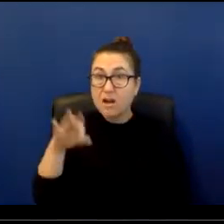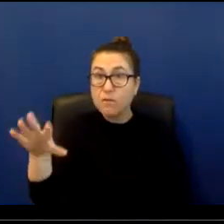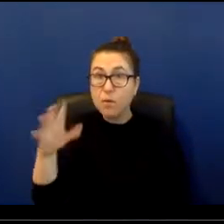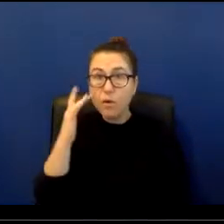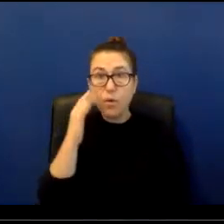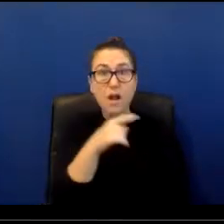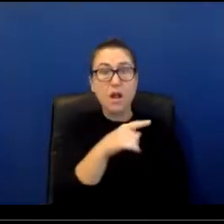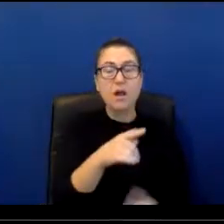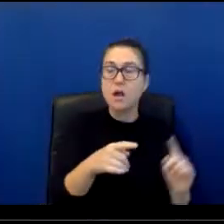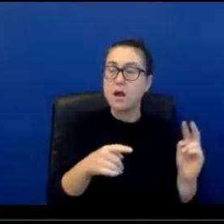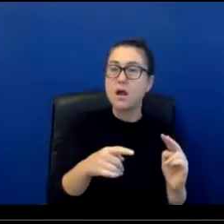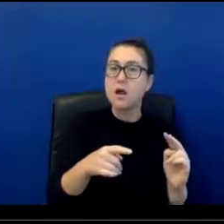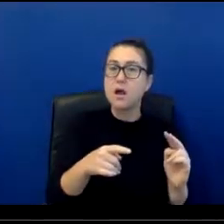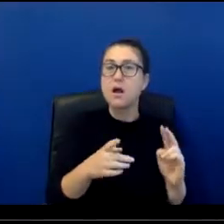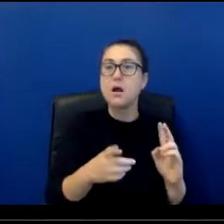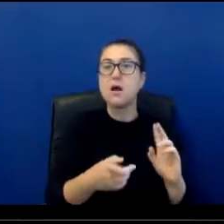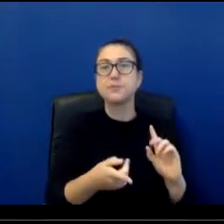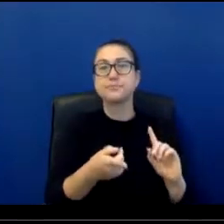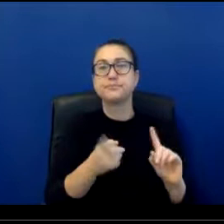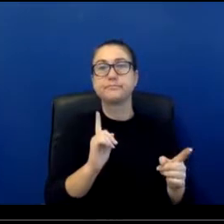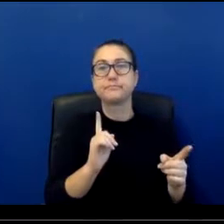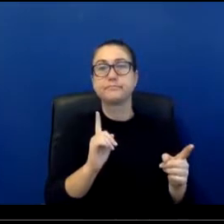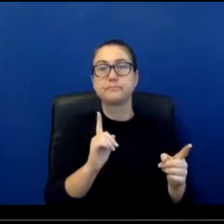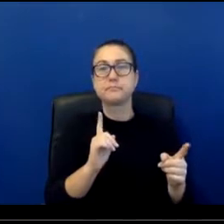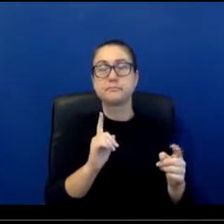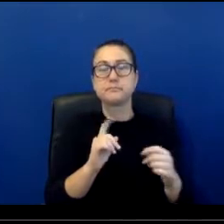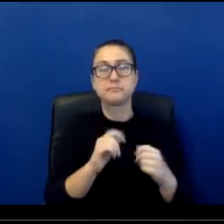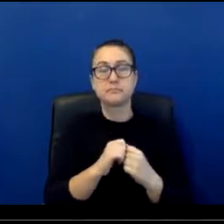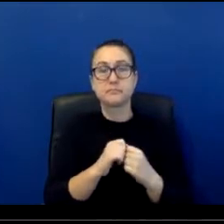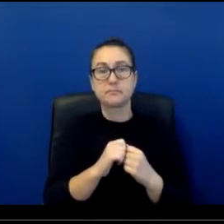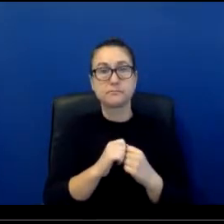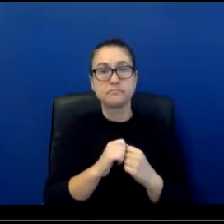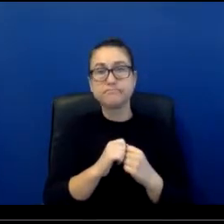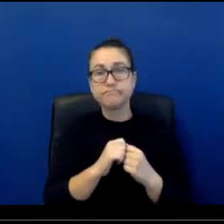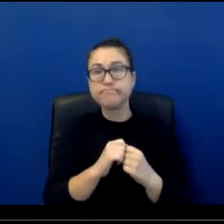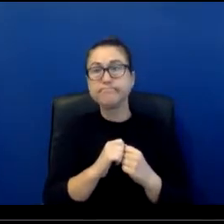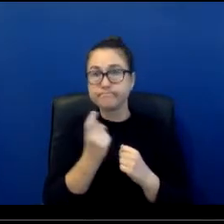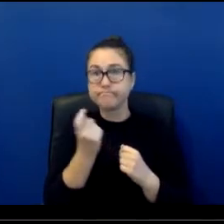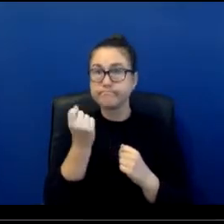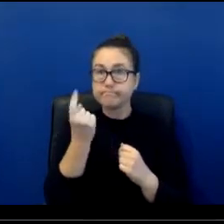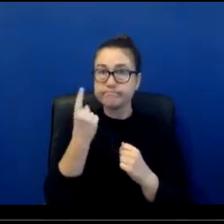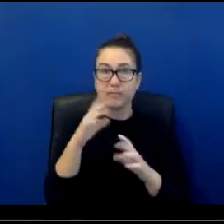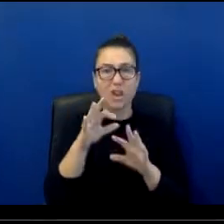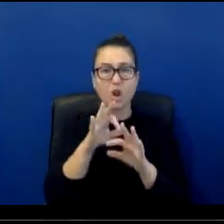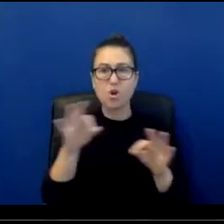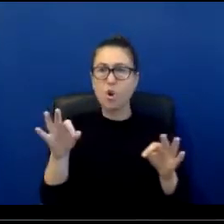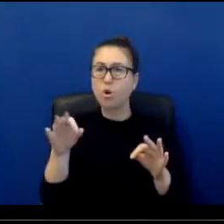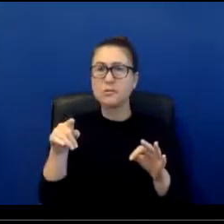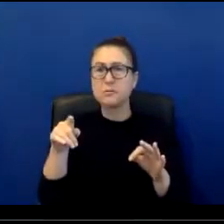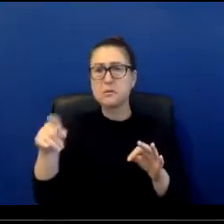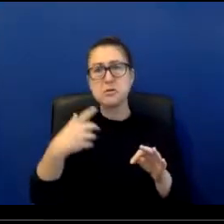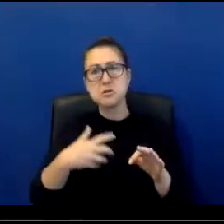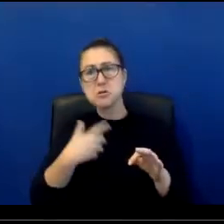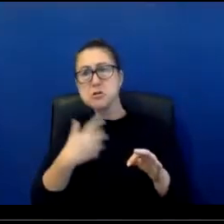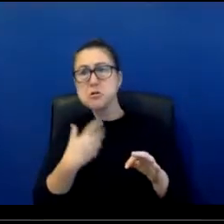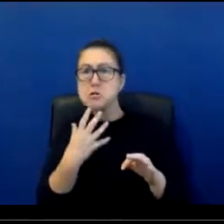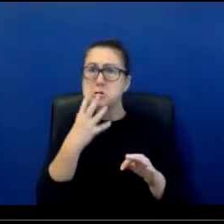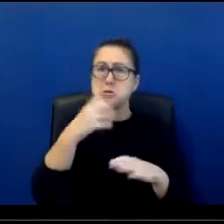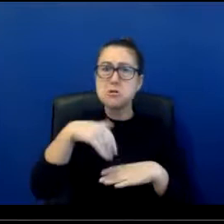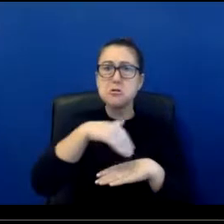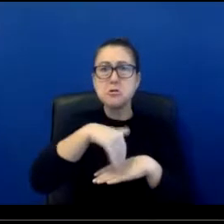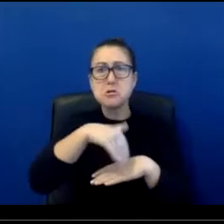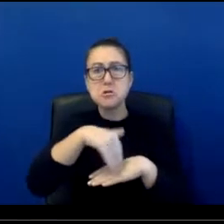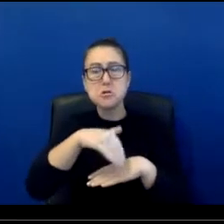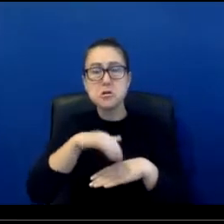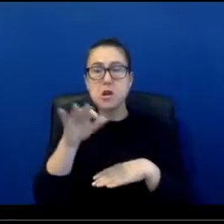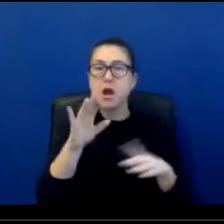and they realise that the person is not doing it just to be difficult, they're doing it because they're actually struggling, well, then you're part of the way